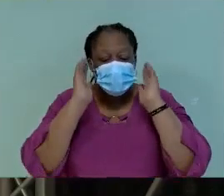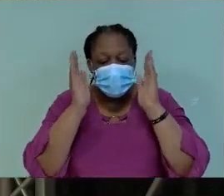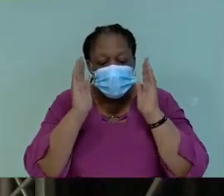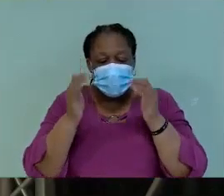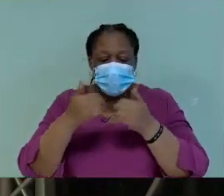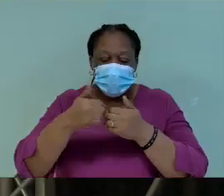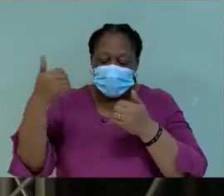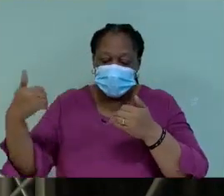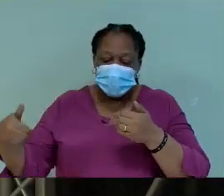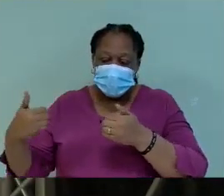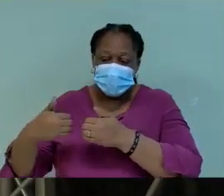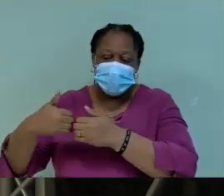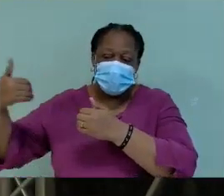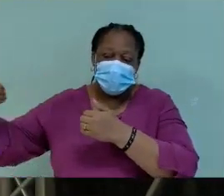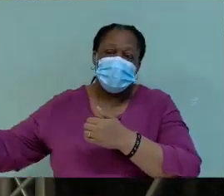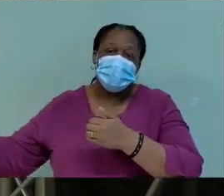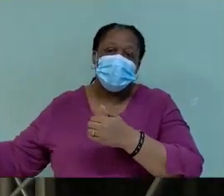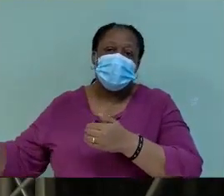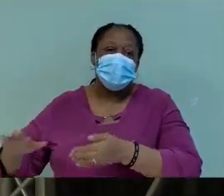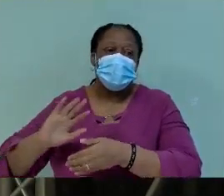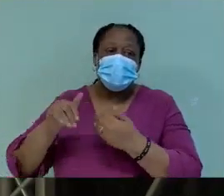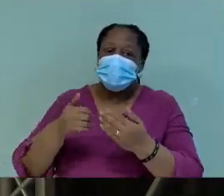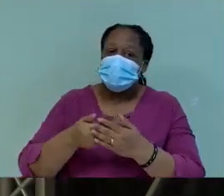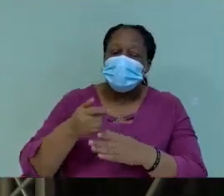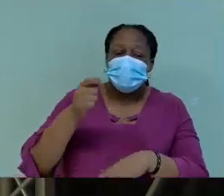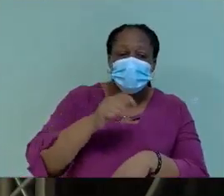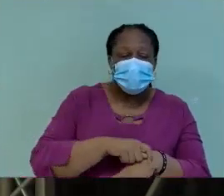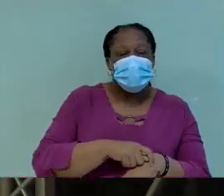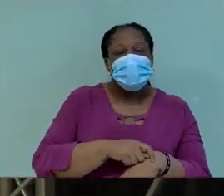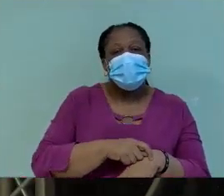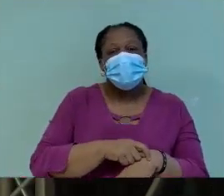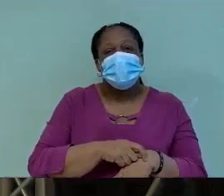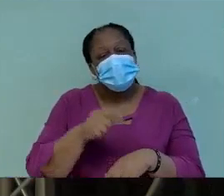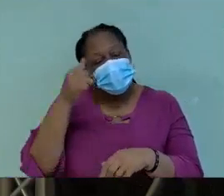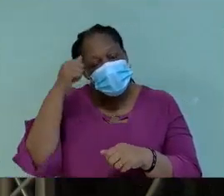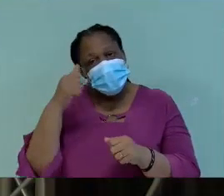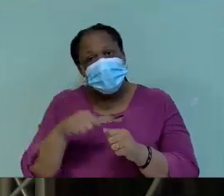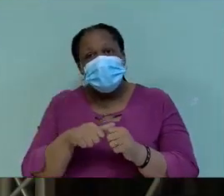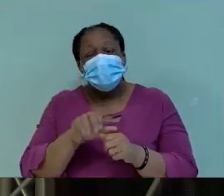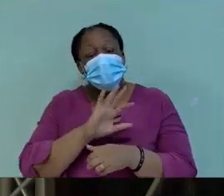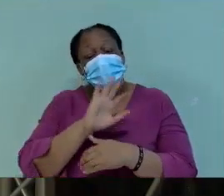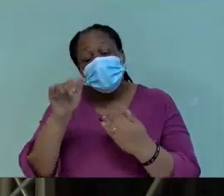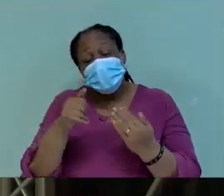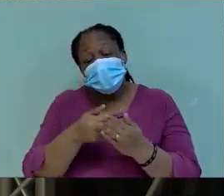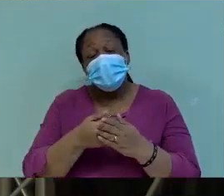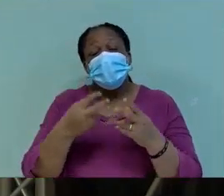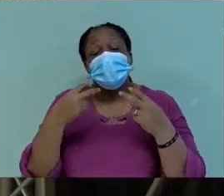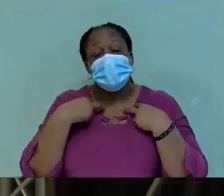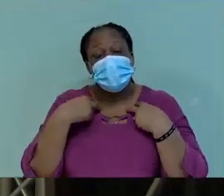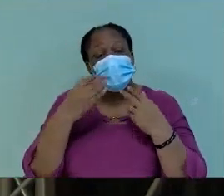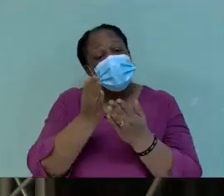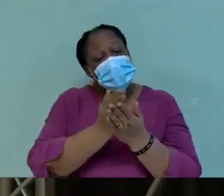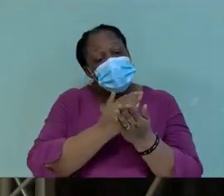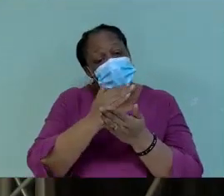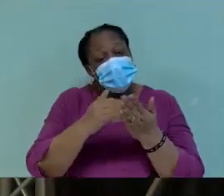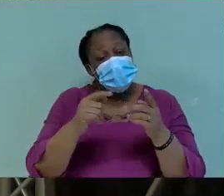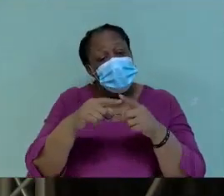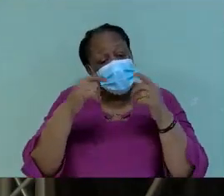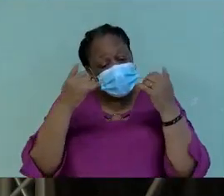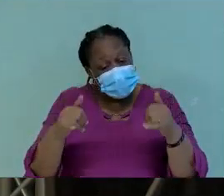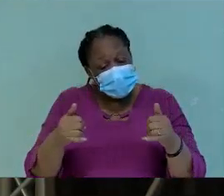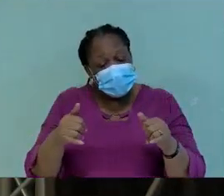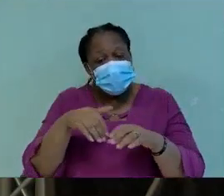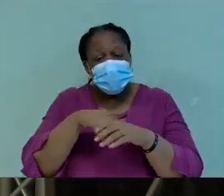physical distancing recommendations at all times. Remember, each of us have our part to play in